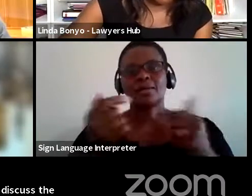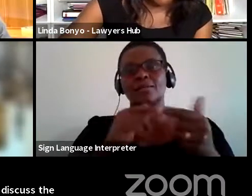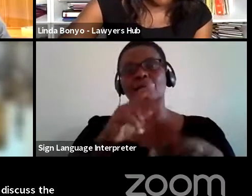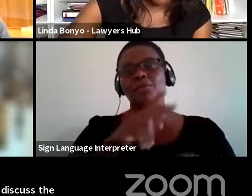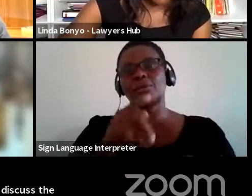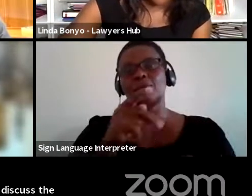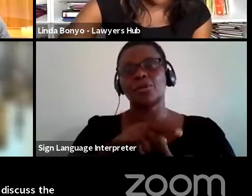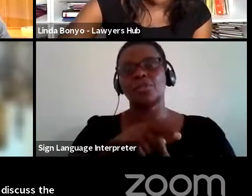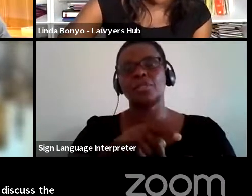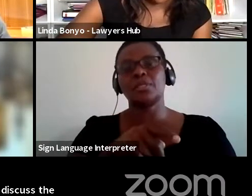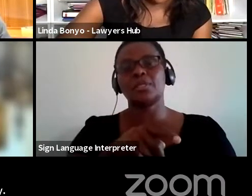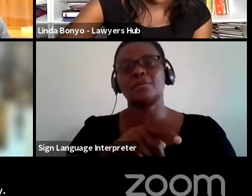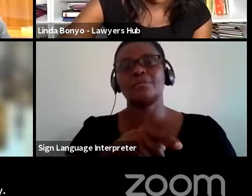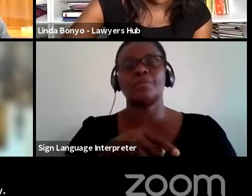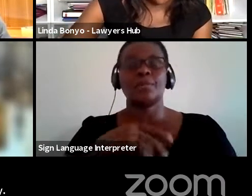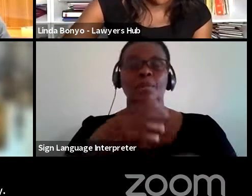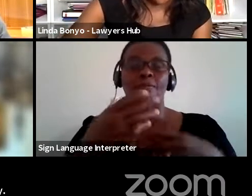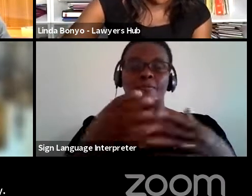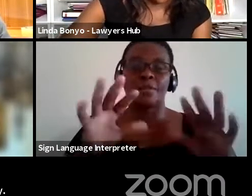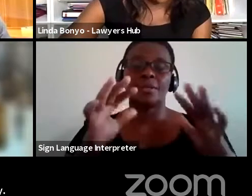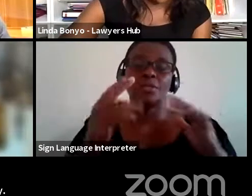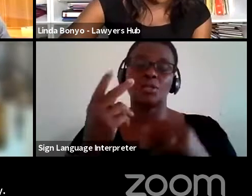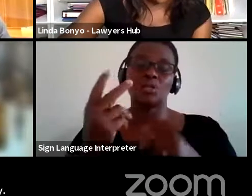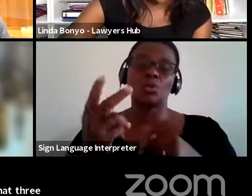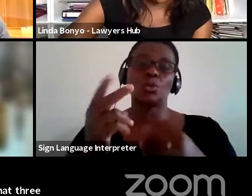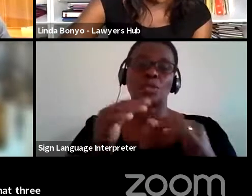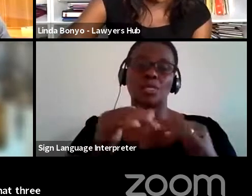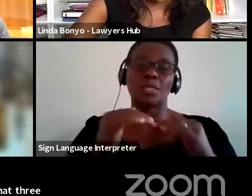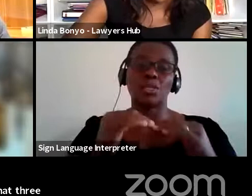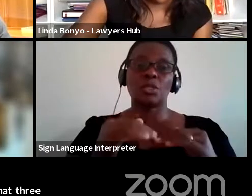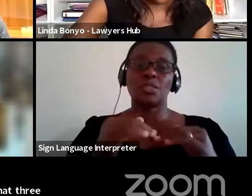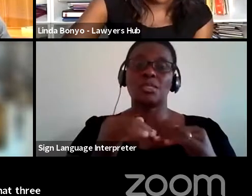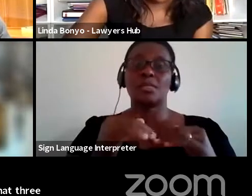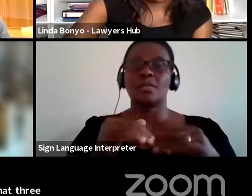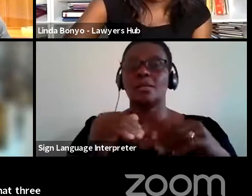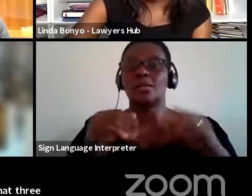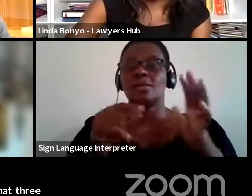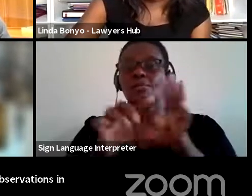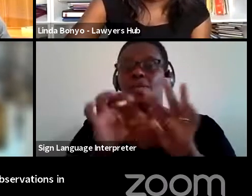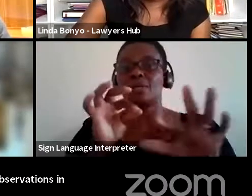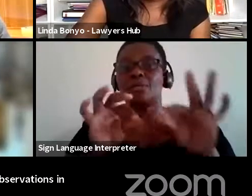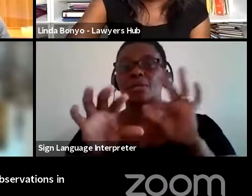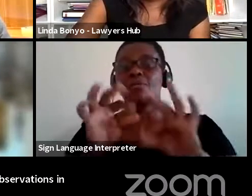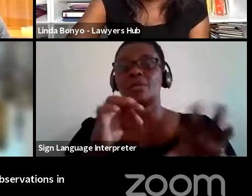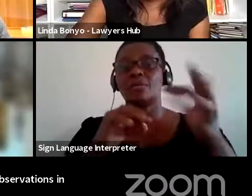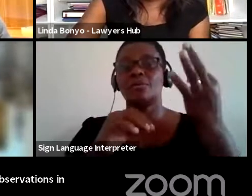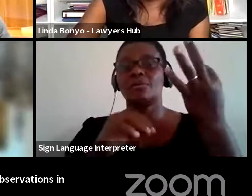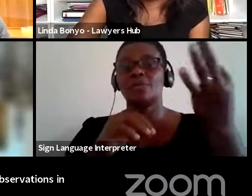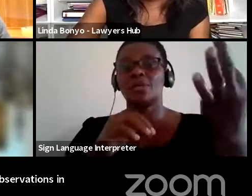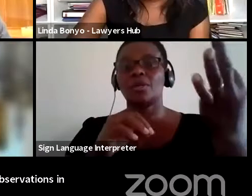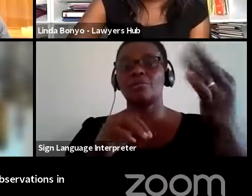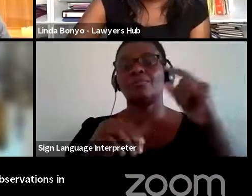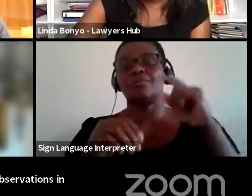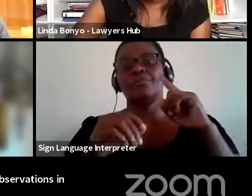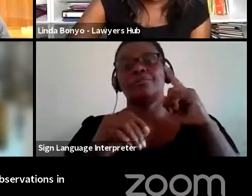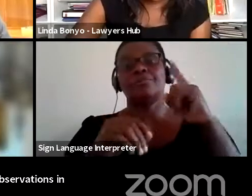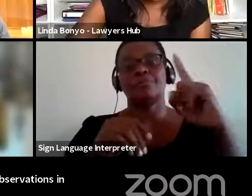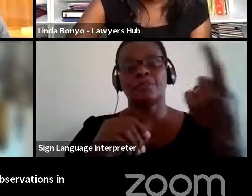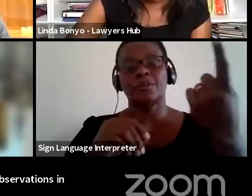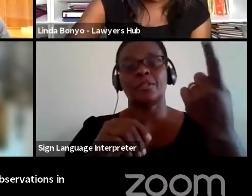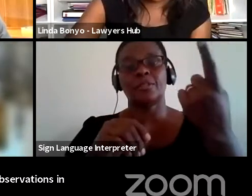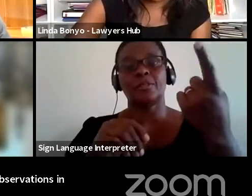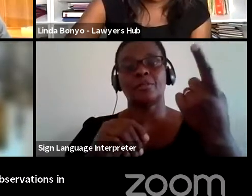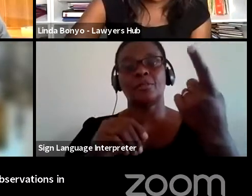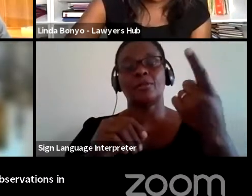2 sessions, we found that 3 key observations emerged. The first relates to expanding the